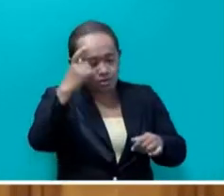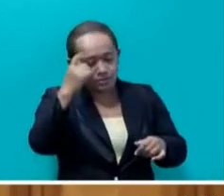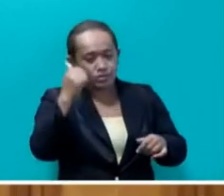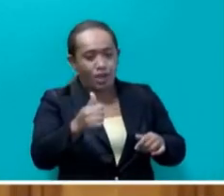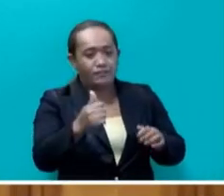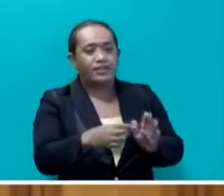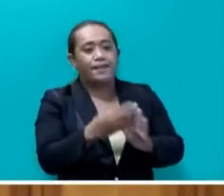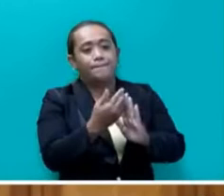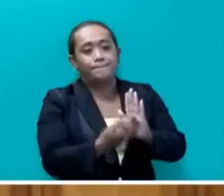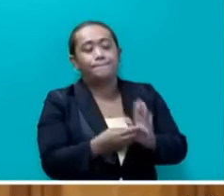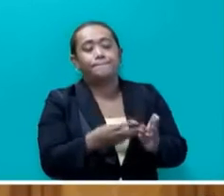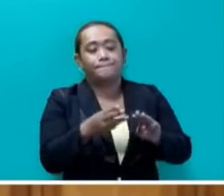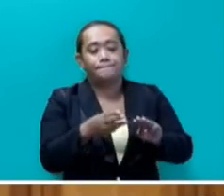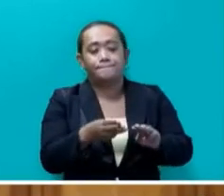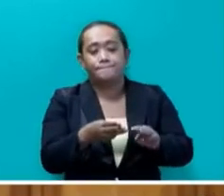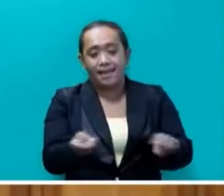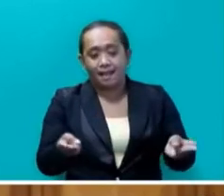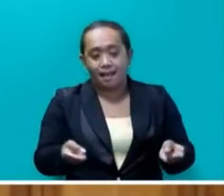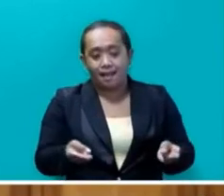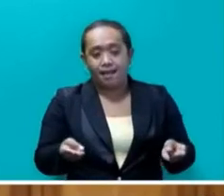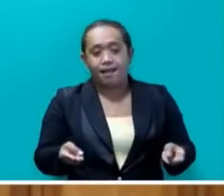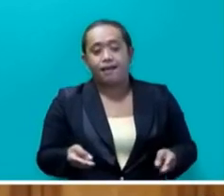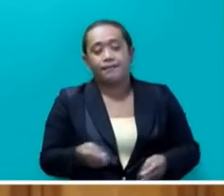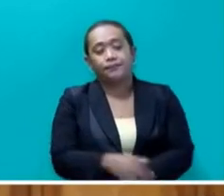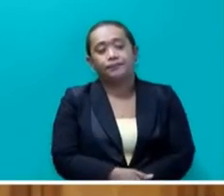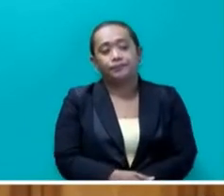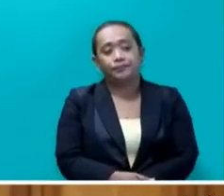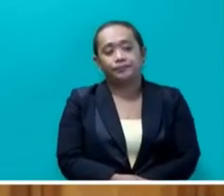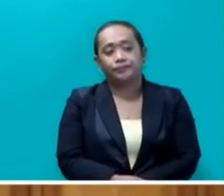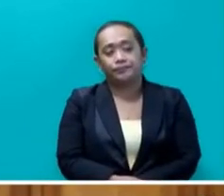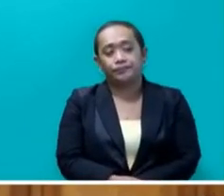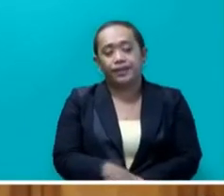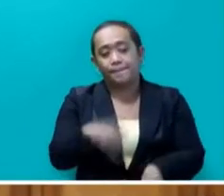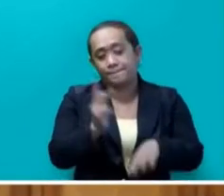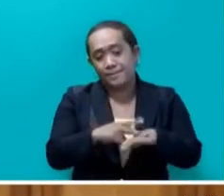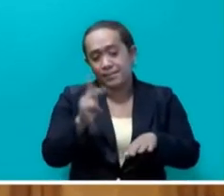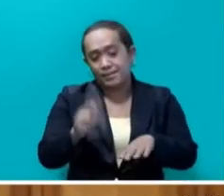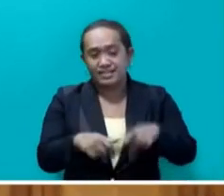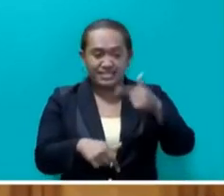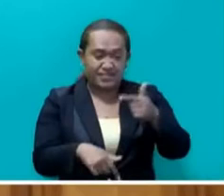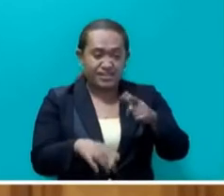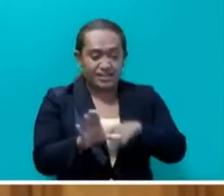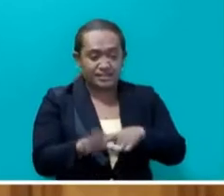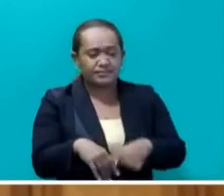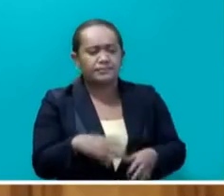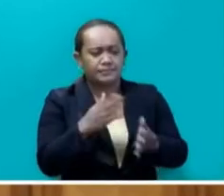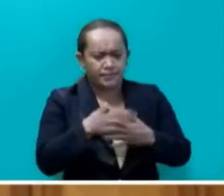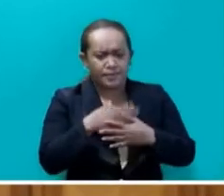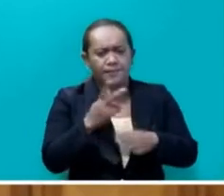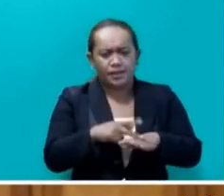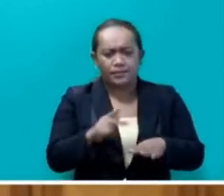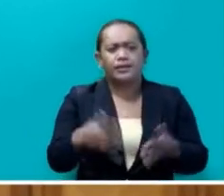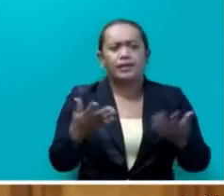Honorable Speaker, 7 years in Parliament. I love Parliament and the way it works. I love the way it